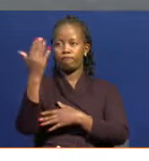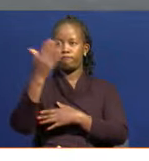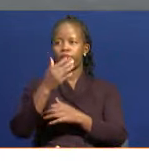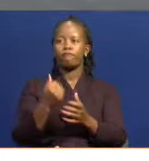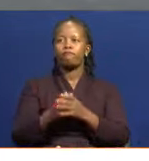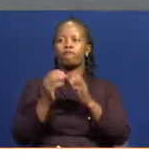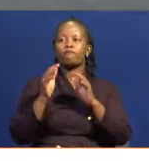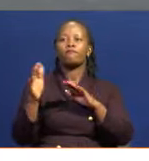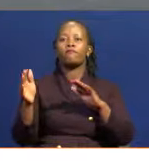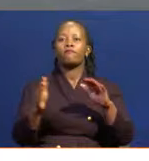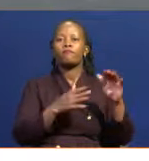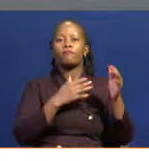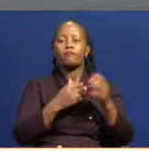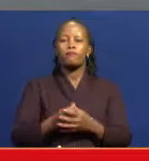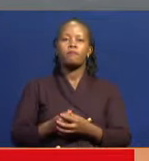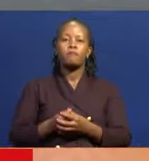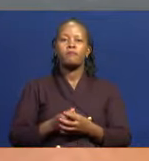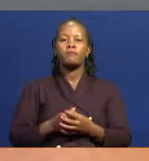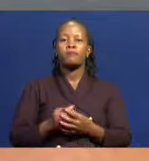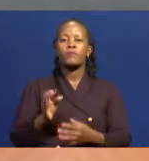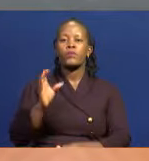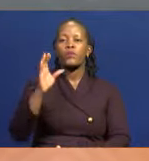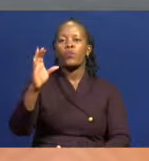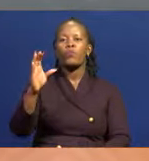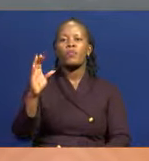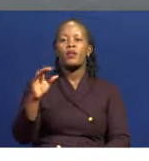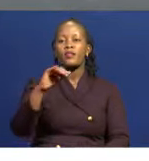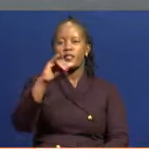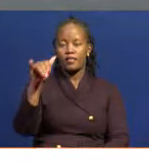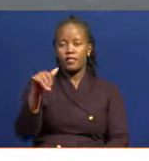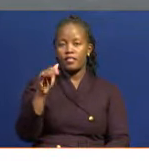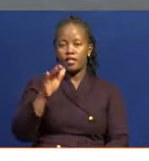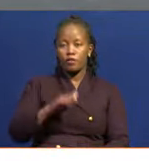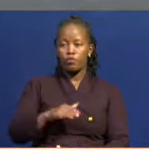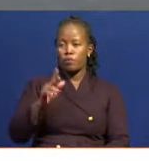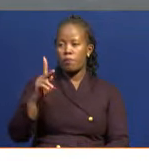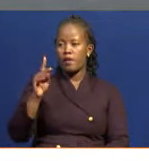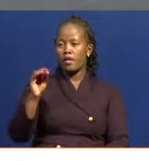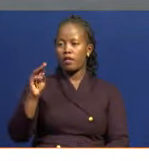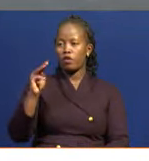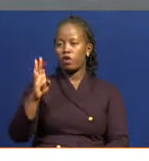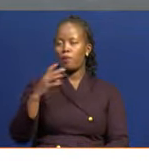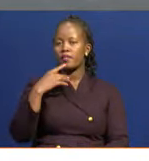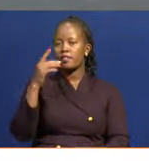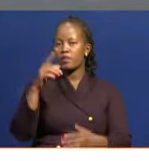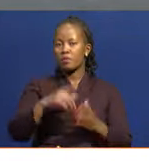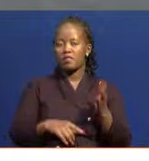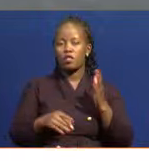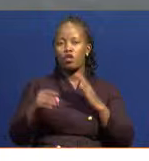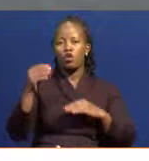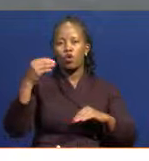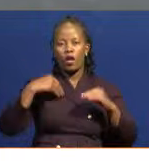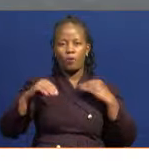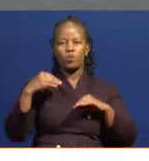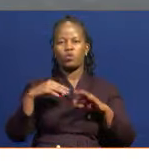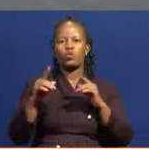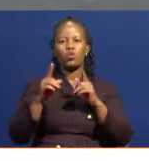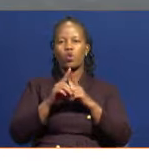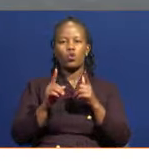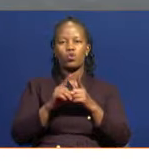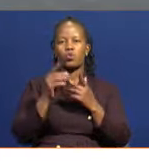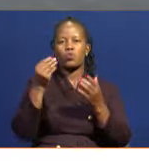And in other news, Chief Justice Martha Koome now says corruption, insecurity and budgetary cuts for the judiciary remain the